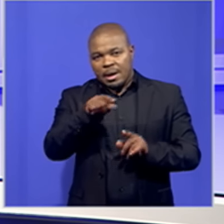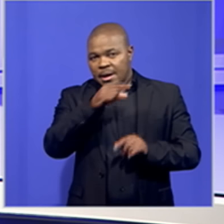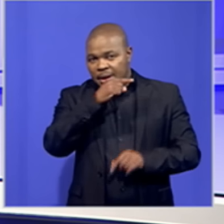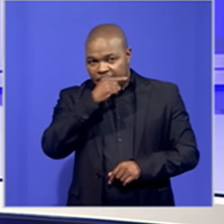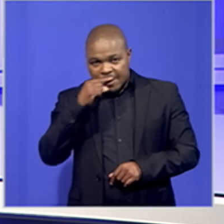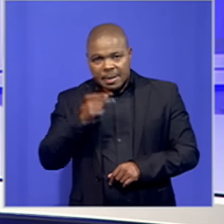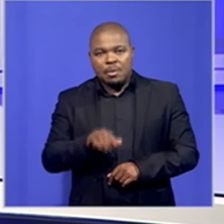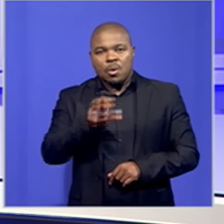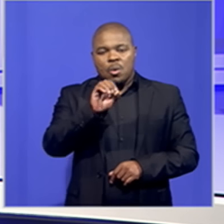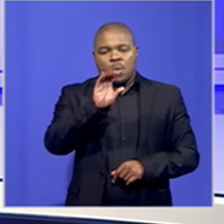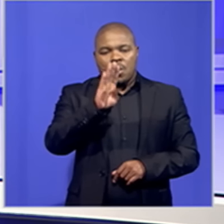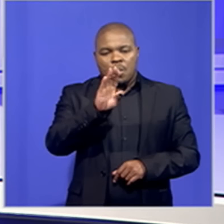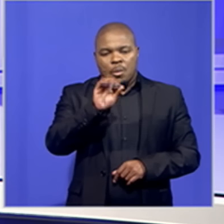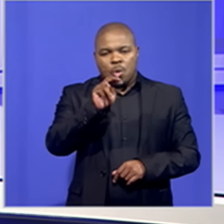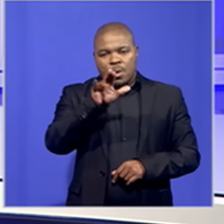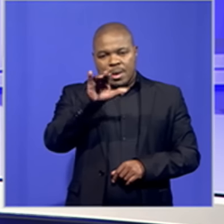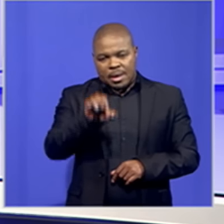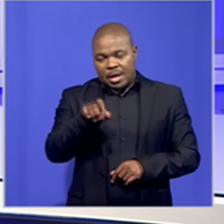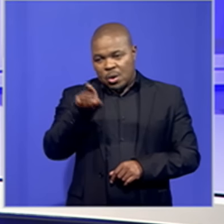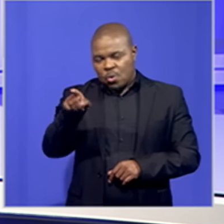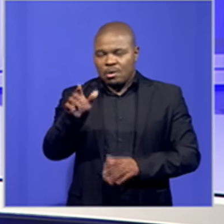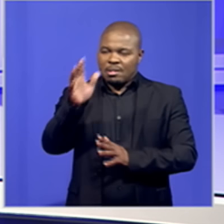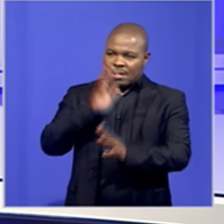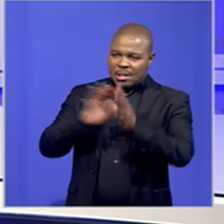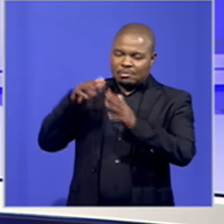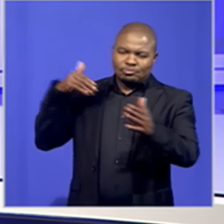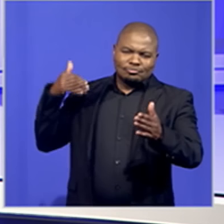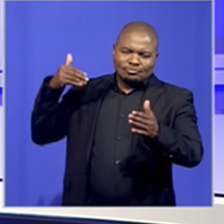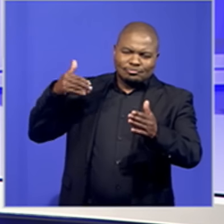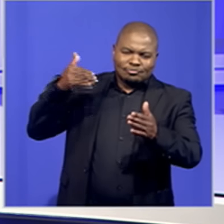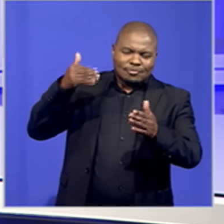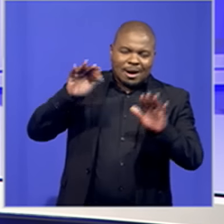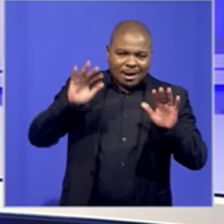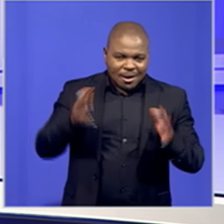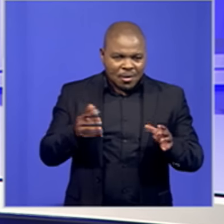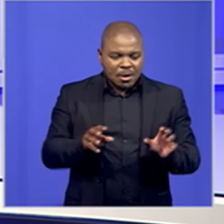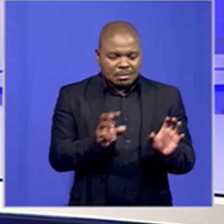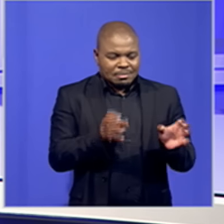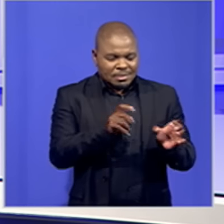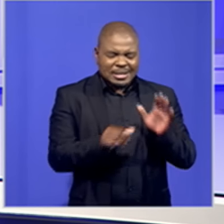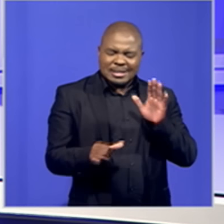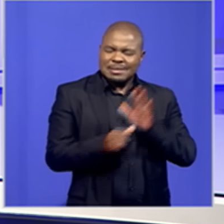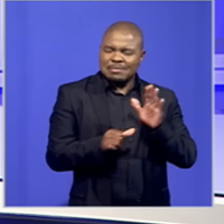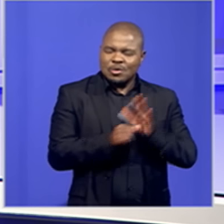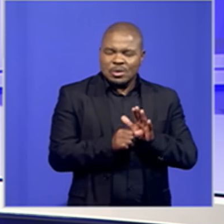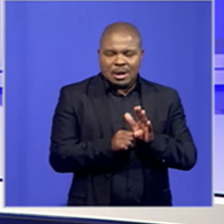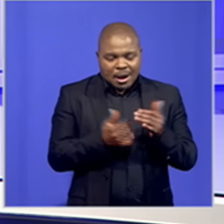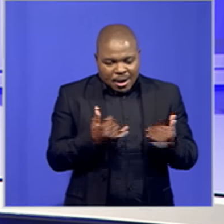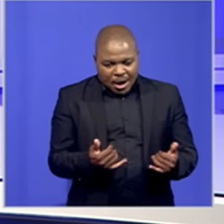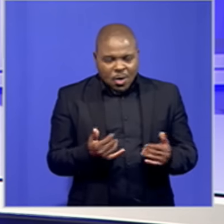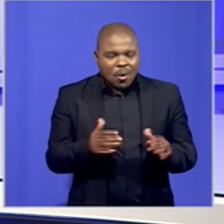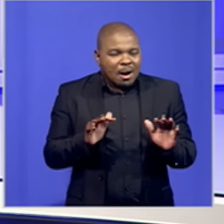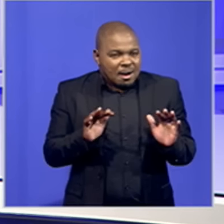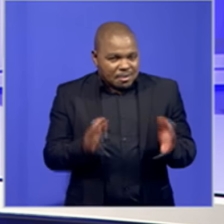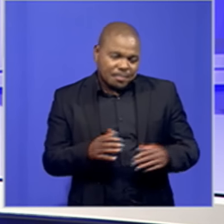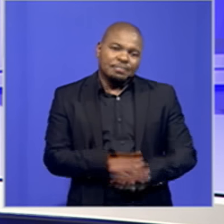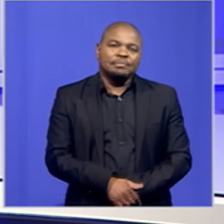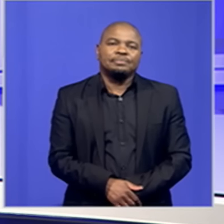Nelicious Mururi a re tlhalosetsa thata ka loto la gagwe mo morerong etsewa tsa mosola wa sealemoya mo pakeng ya ga jana e re le mo go